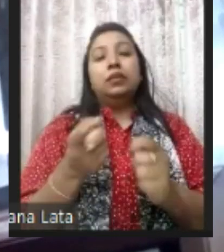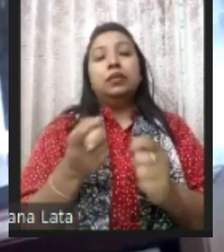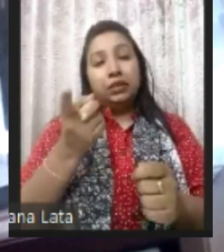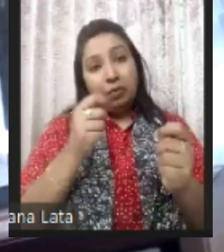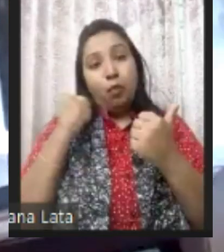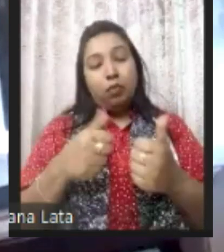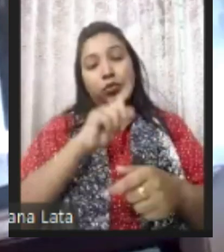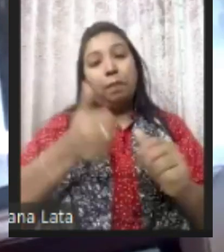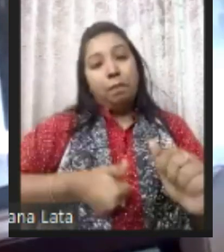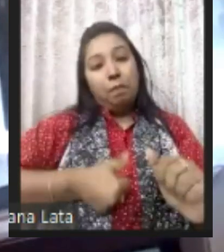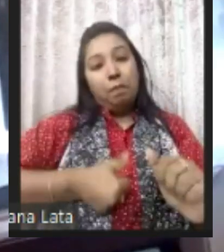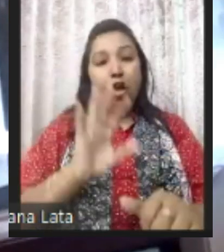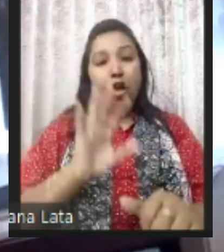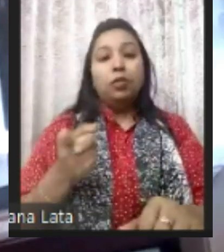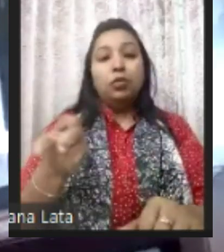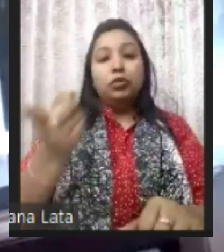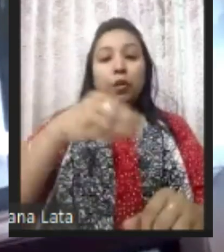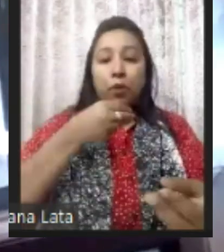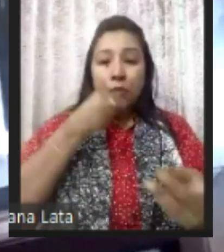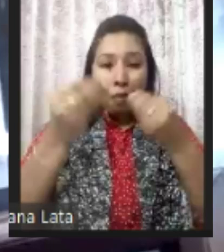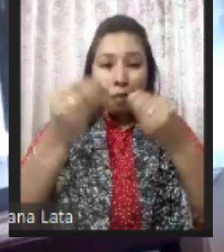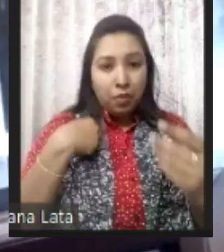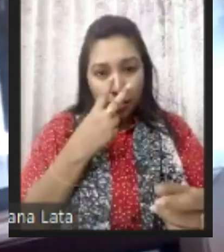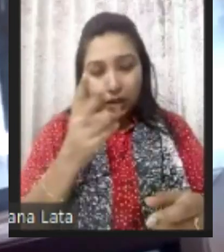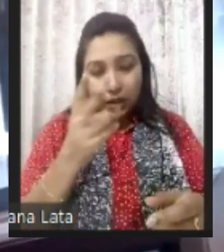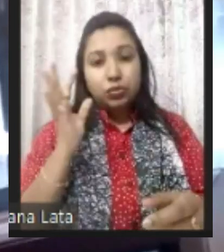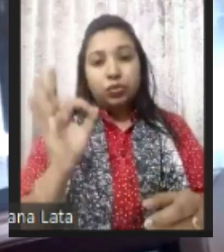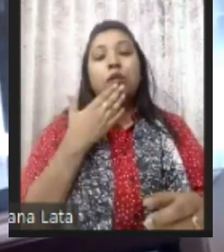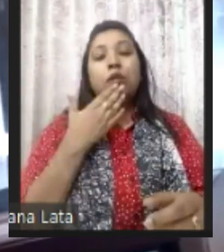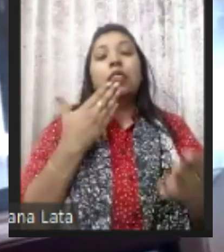Rani, ISOC, and ATU, and all the organizers for this wonderful session. Thank you so much.